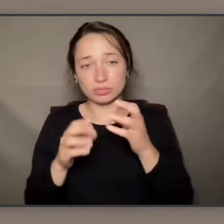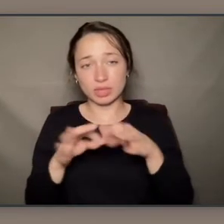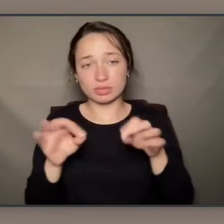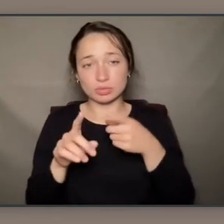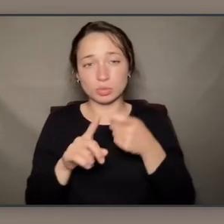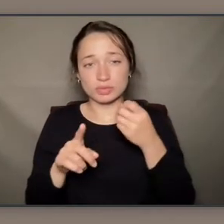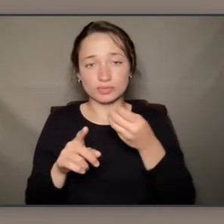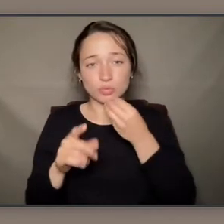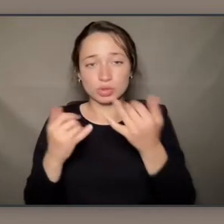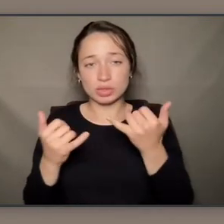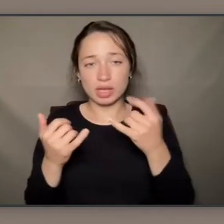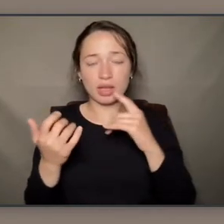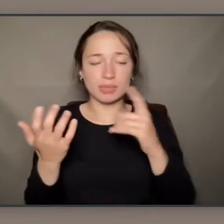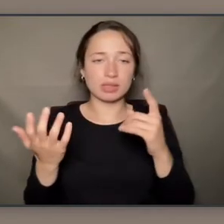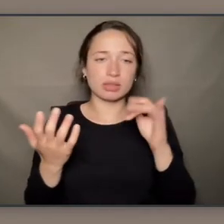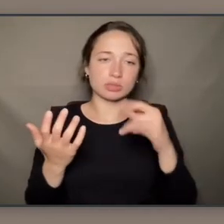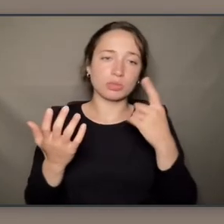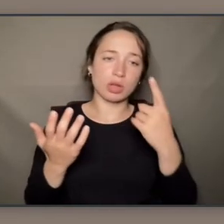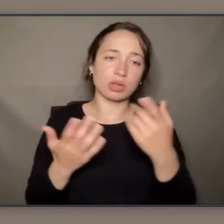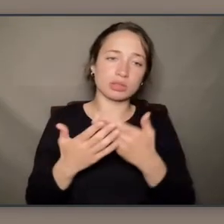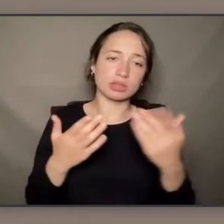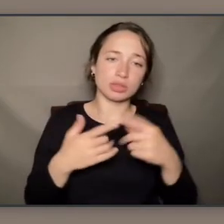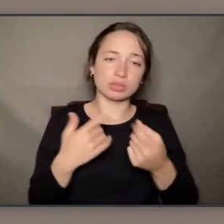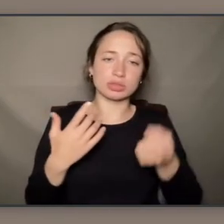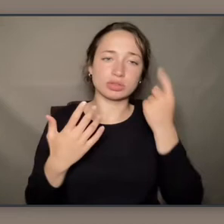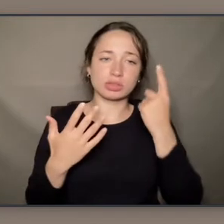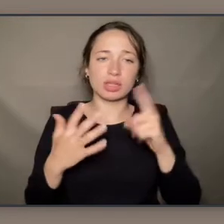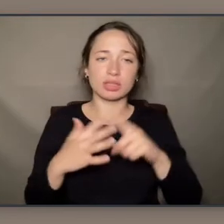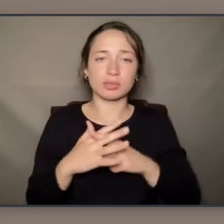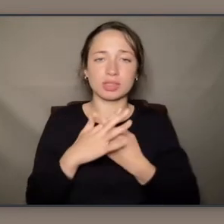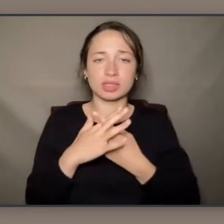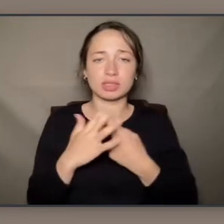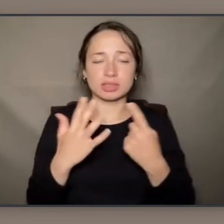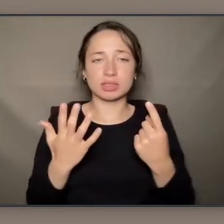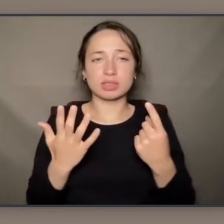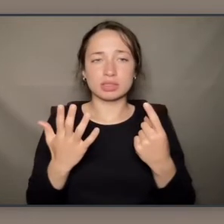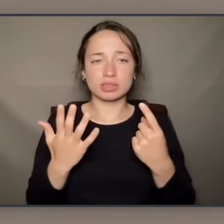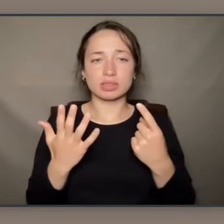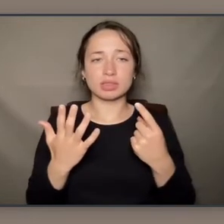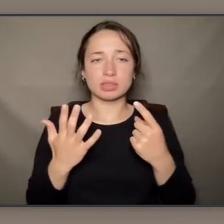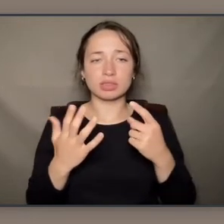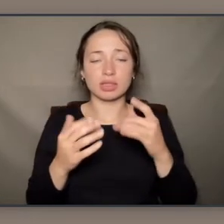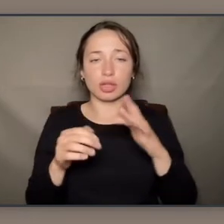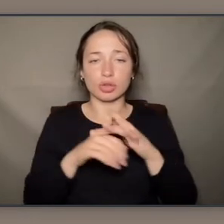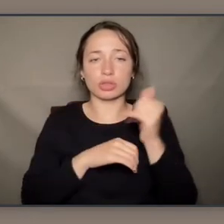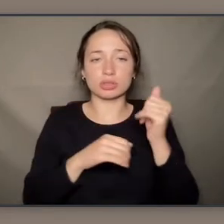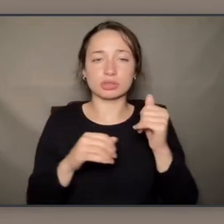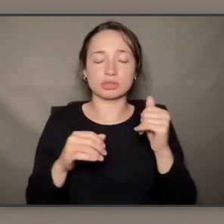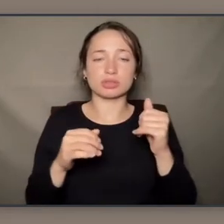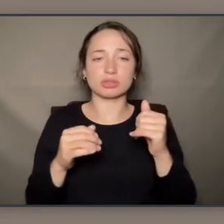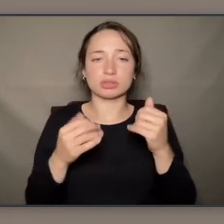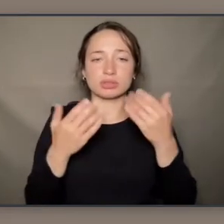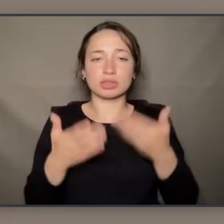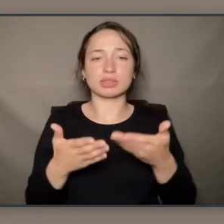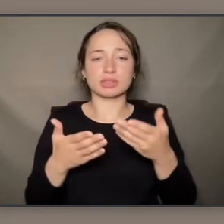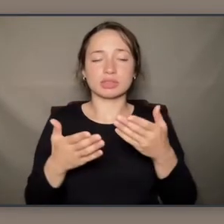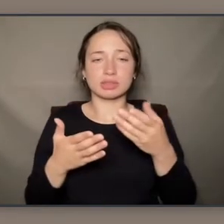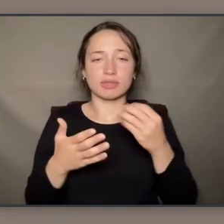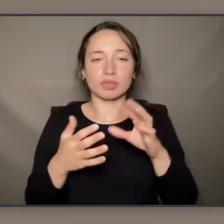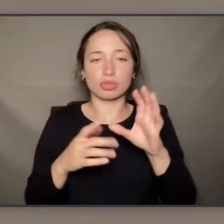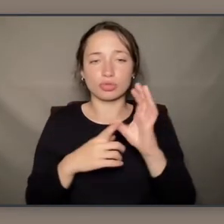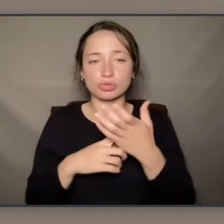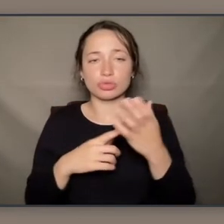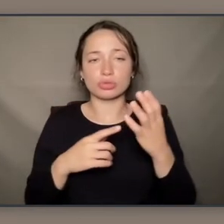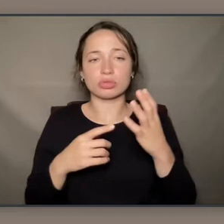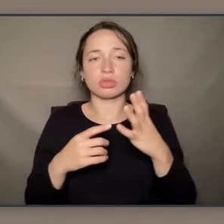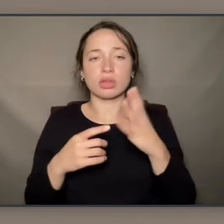of food today? I mean, there's one thing to understand the beginnings and the earliest essence of a culture. Then there's another thing to